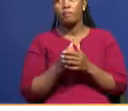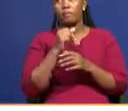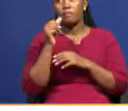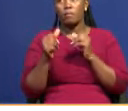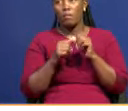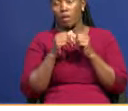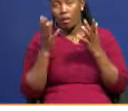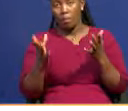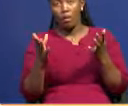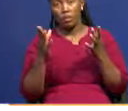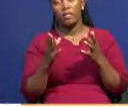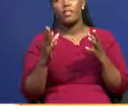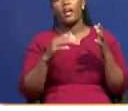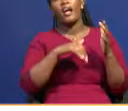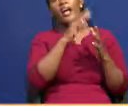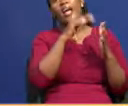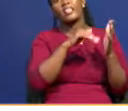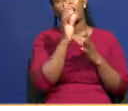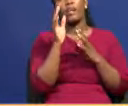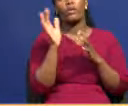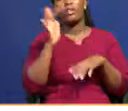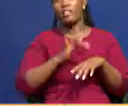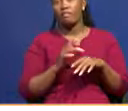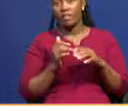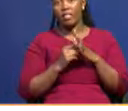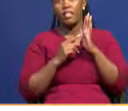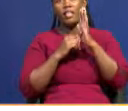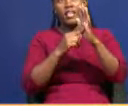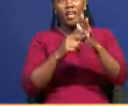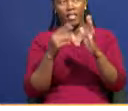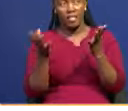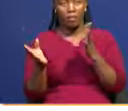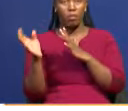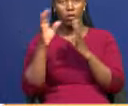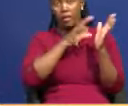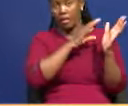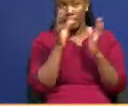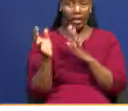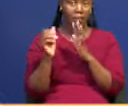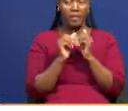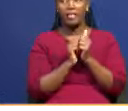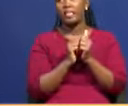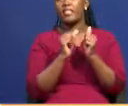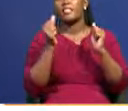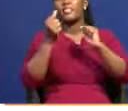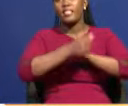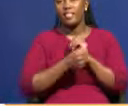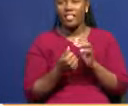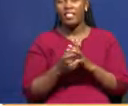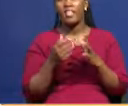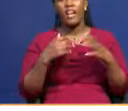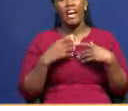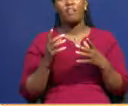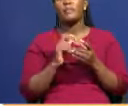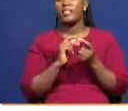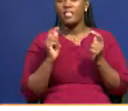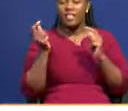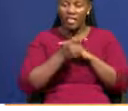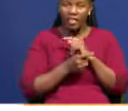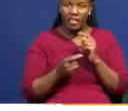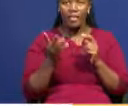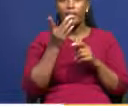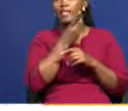external forces, mm-hmm. like effects of climate change. We've been coming from floods to drought, mm-hmm. floods